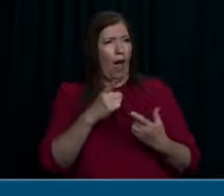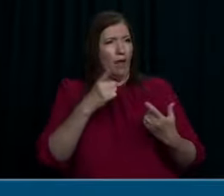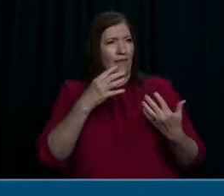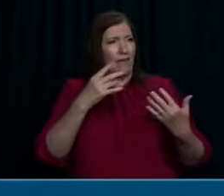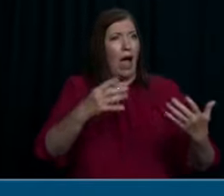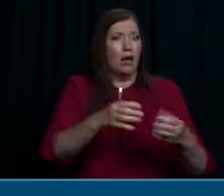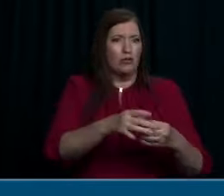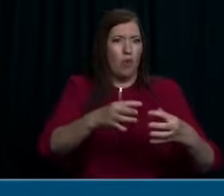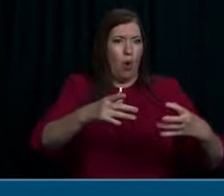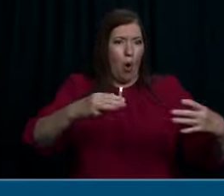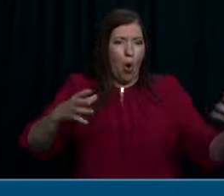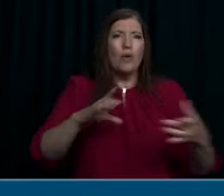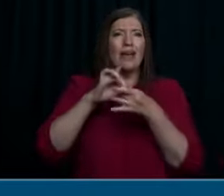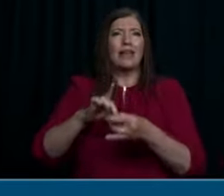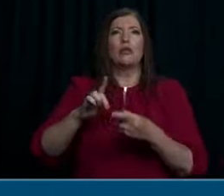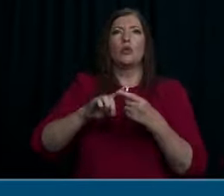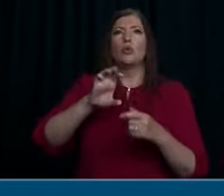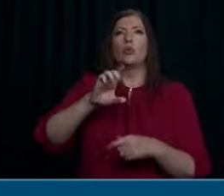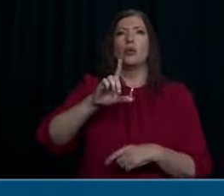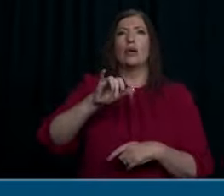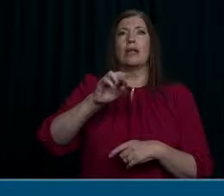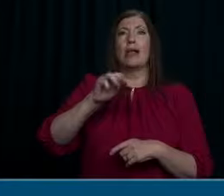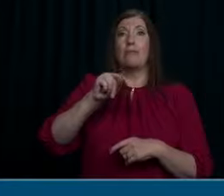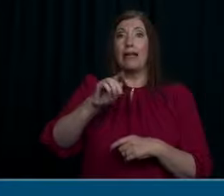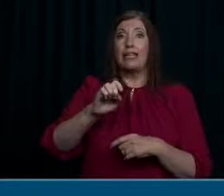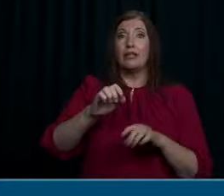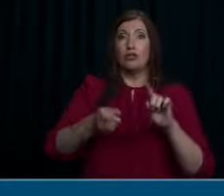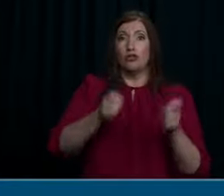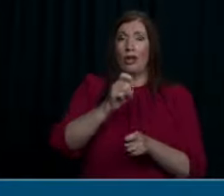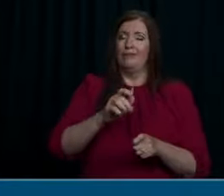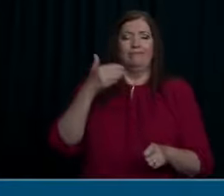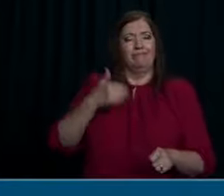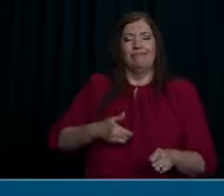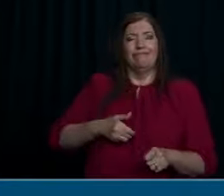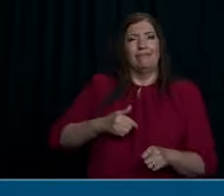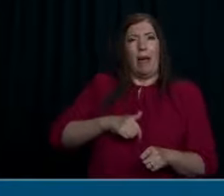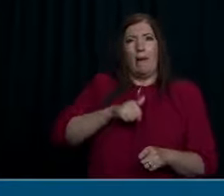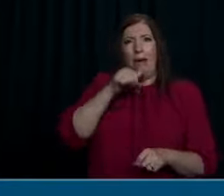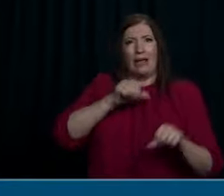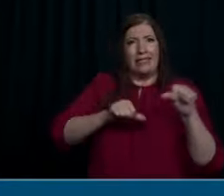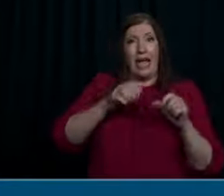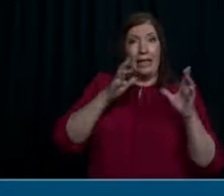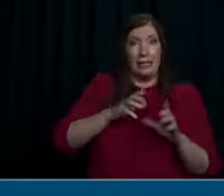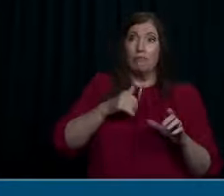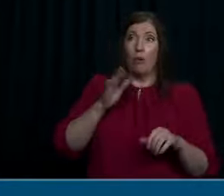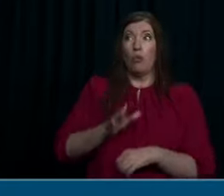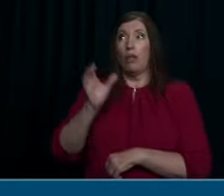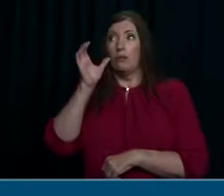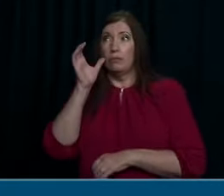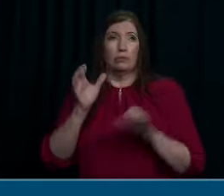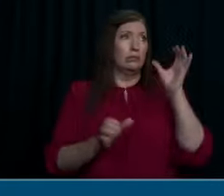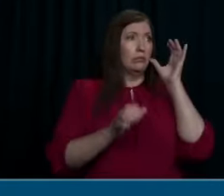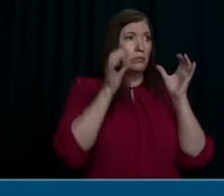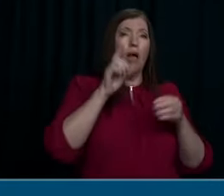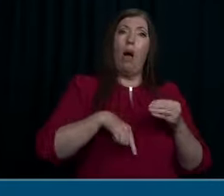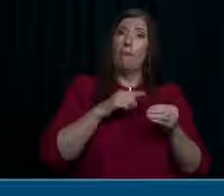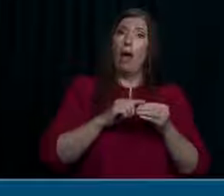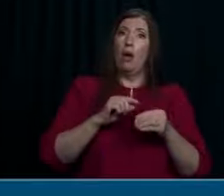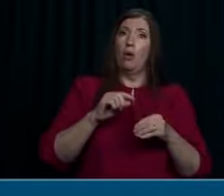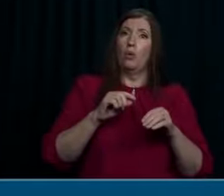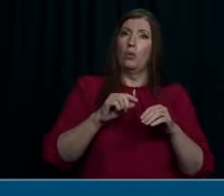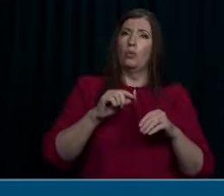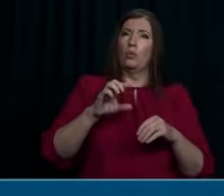change? Honestly, I'm not a scientist. I will listen to whoever wants to tell me about what it is about climate change. It does feel like